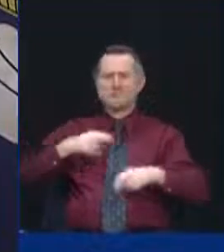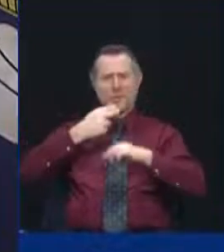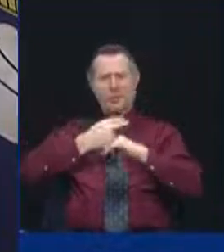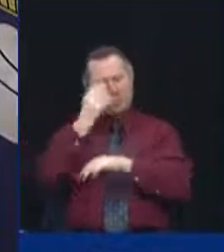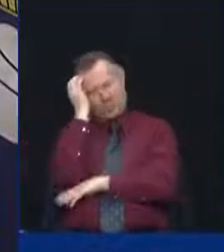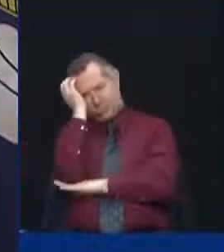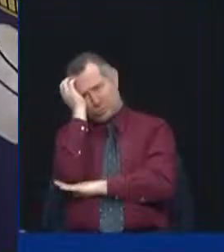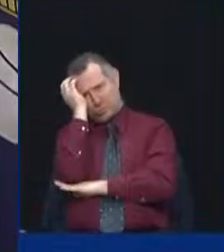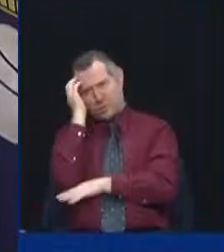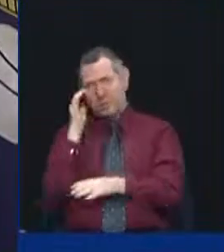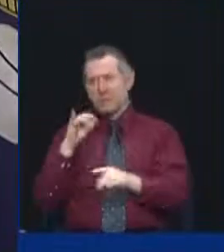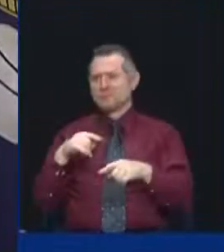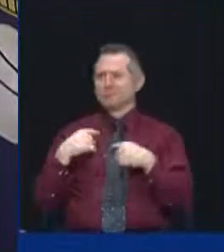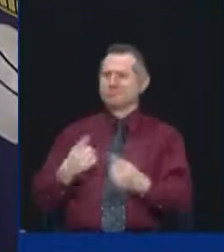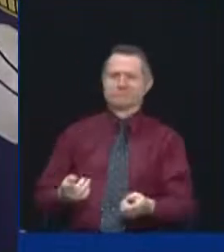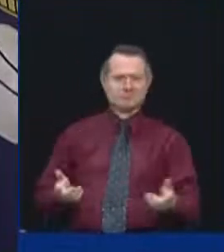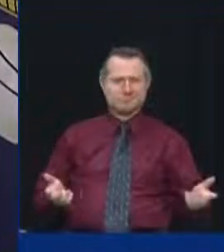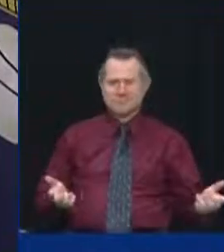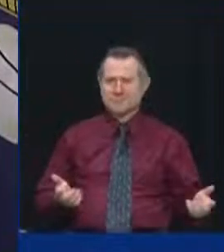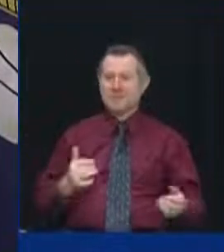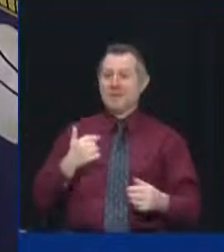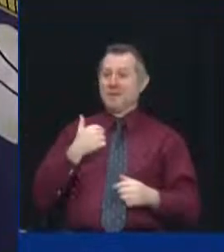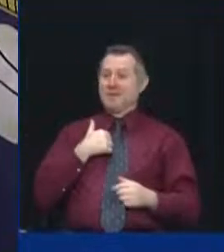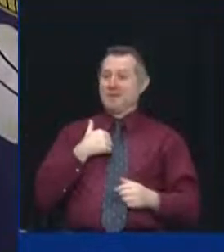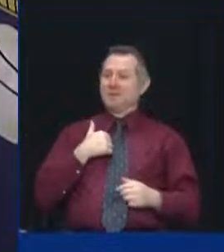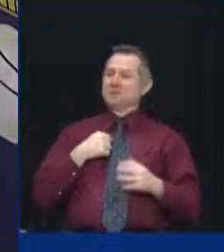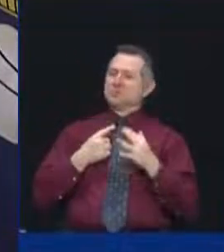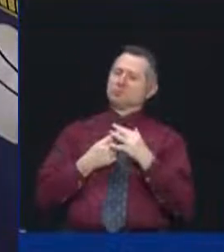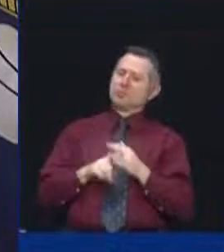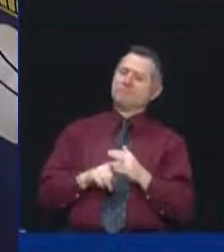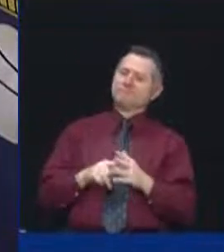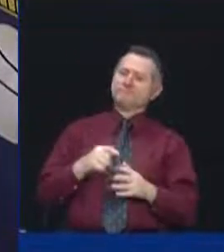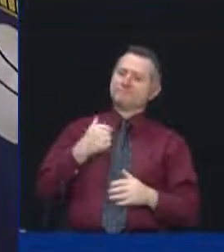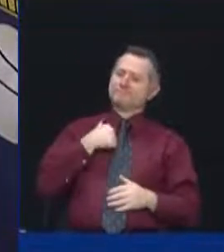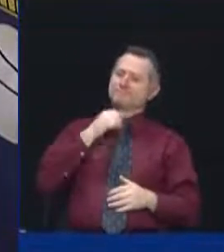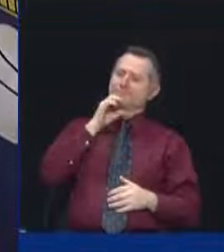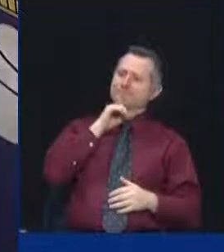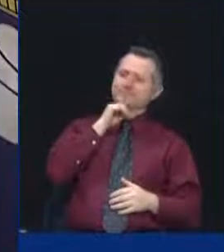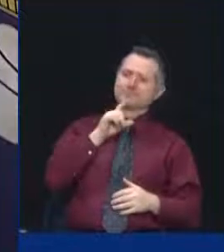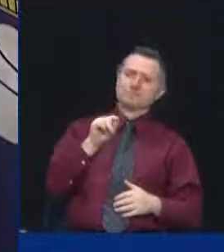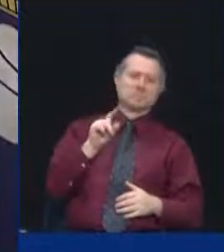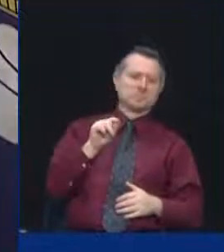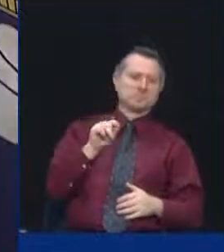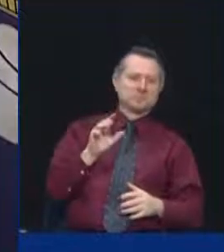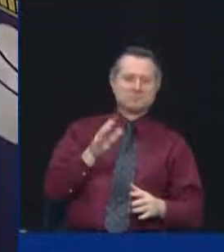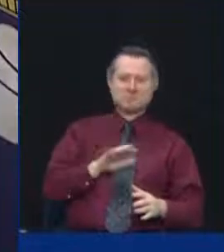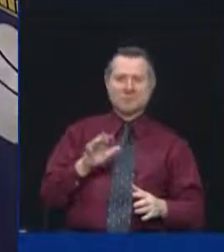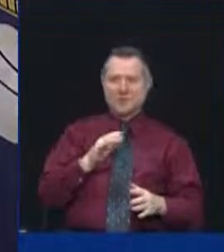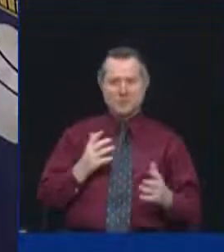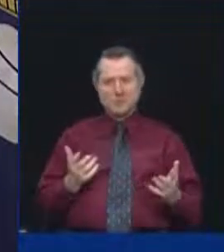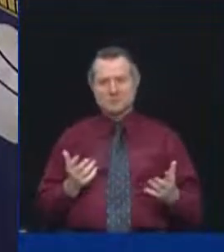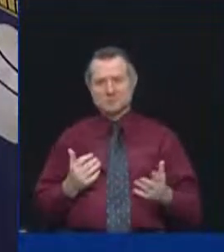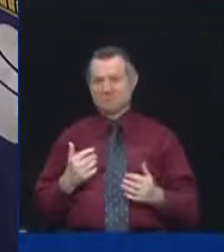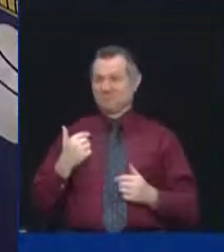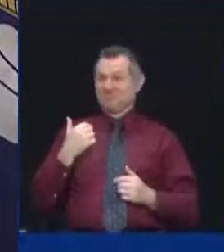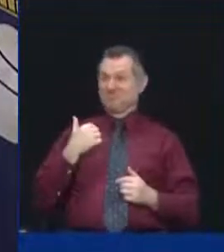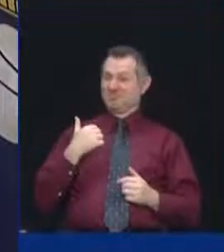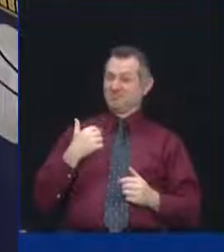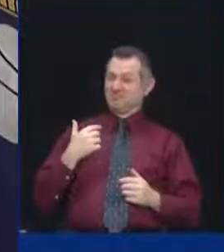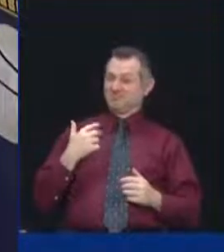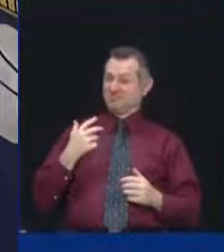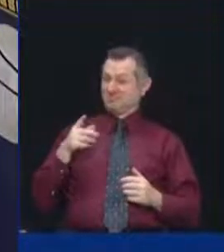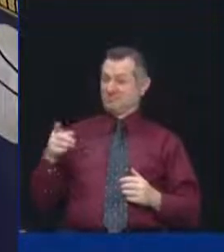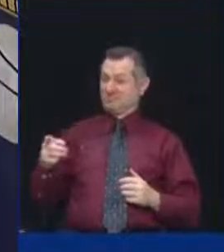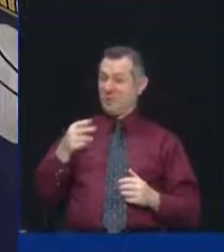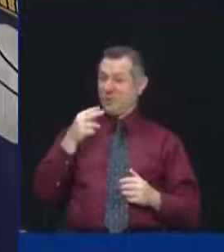system. I started in my 20s building homeless family